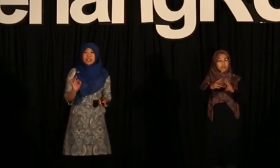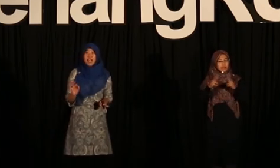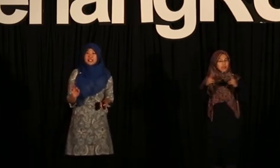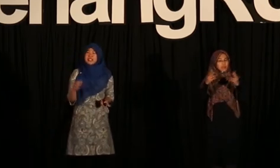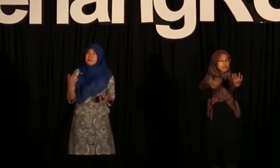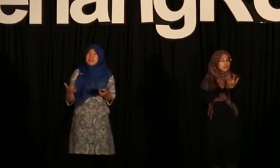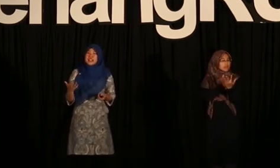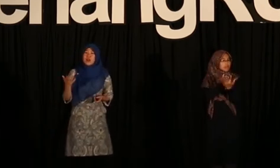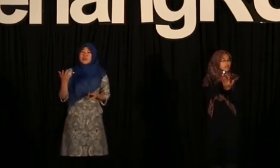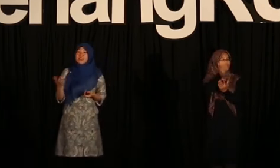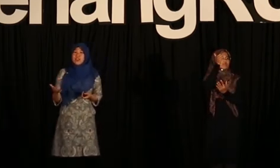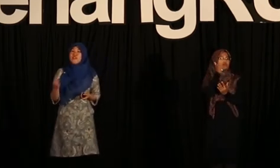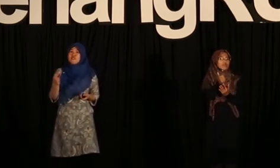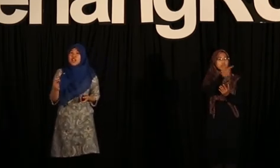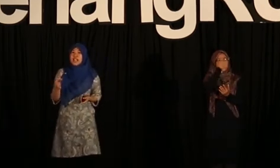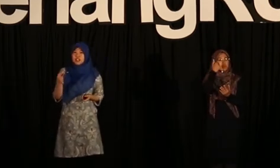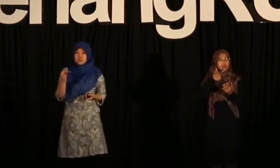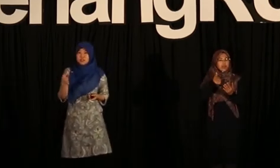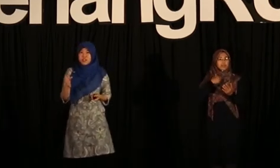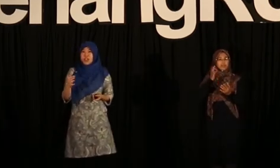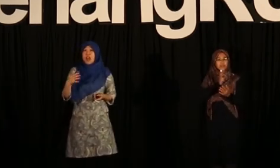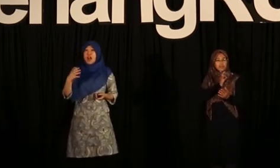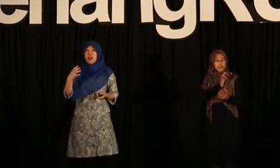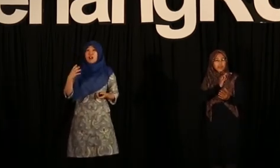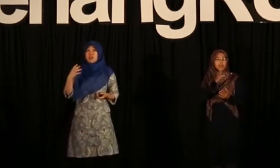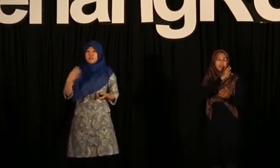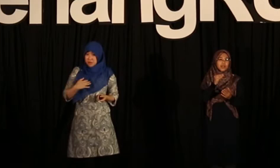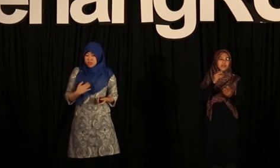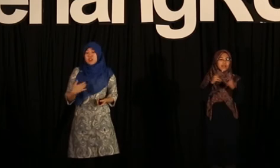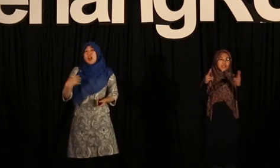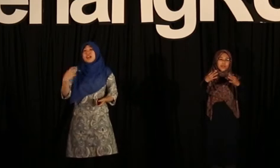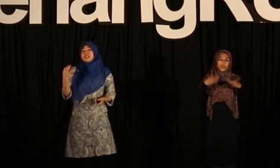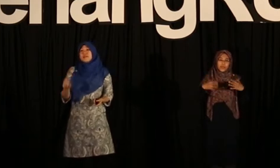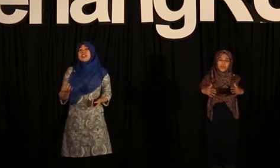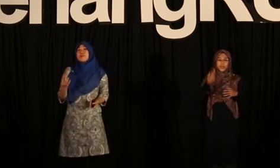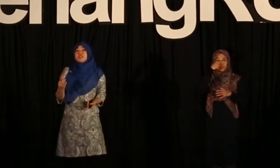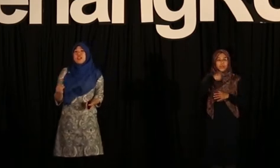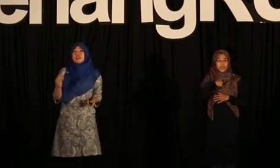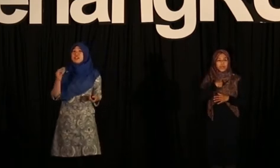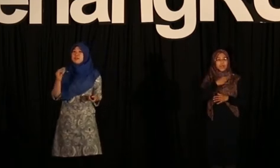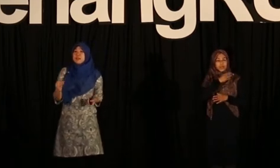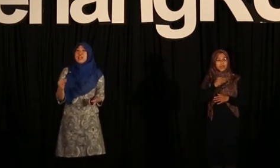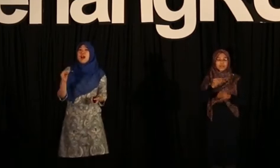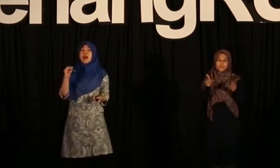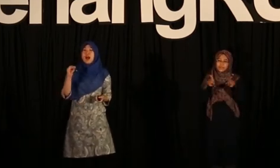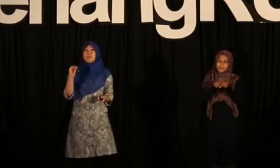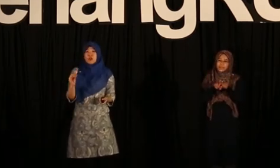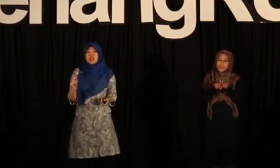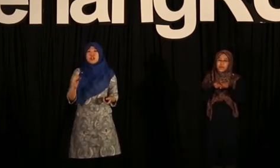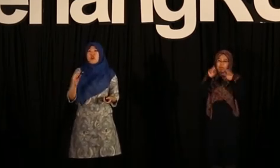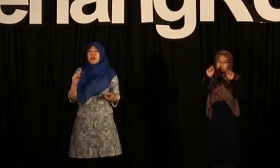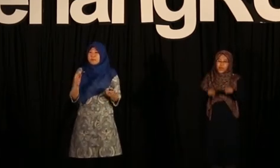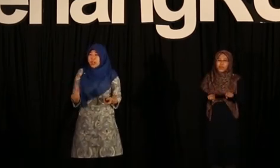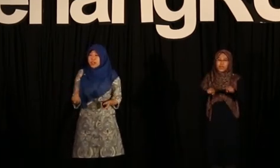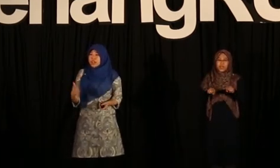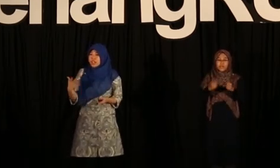fascinating because something that we think very interesting for me and something that we think can be a